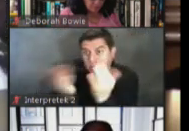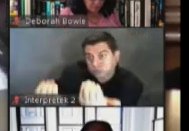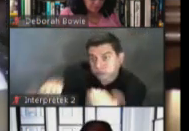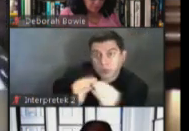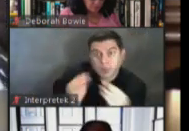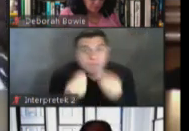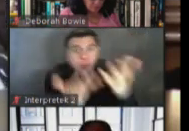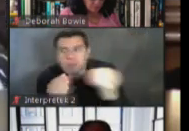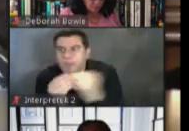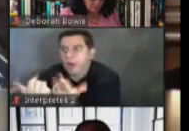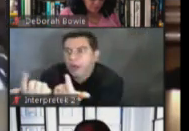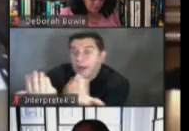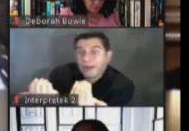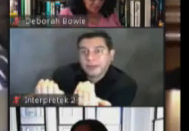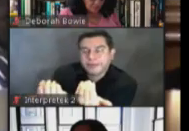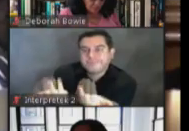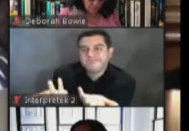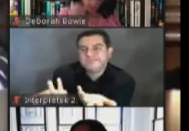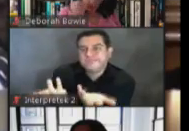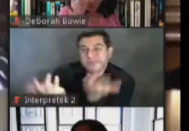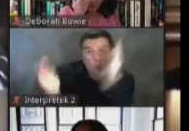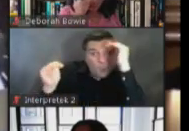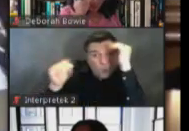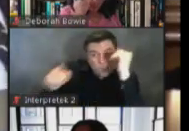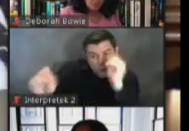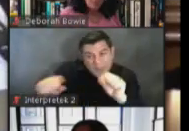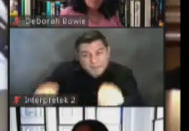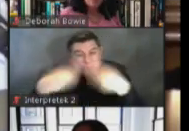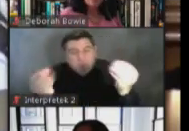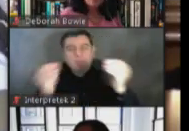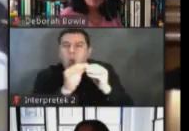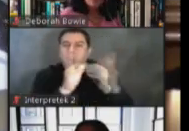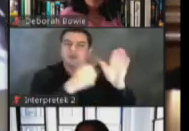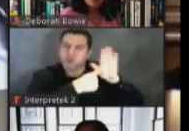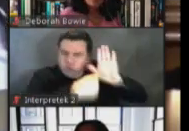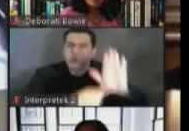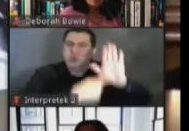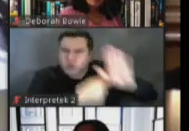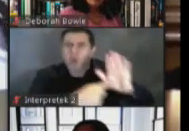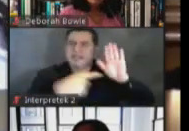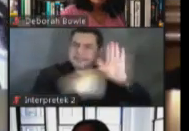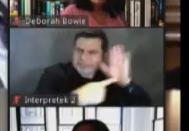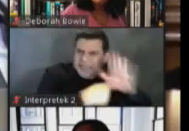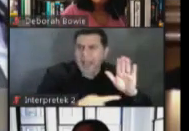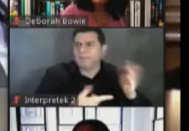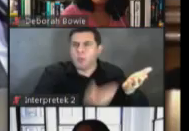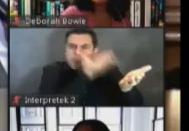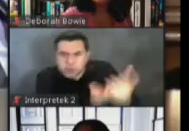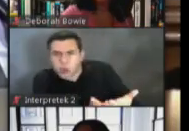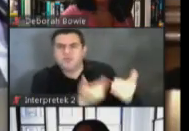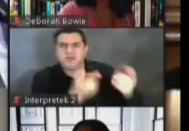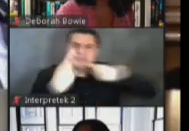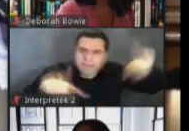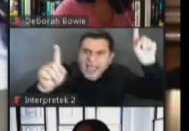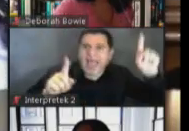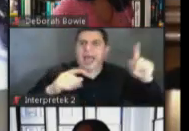provide those examples too. And they probably already have that already ready to go too. But I would like to move that we